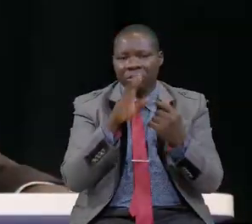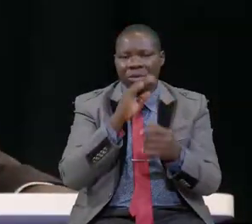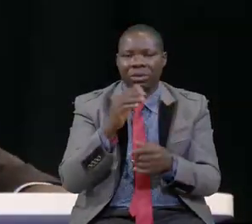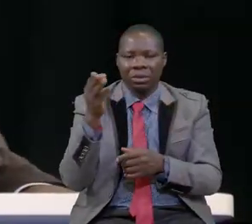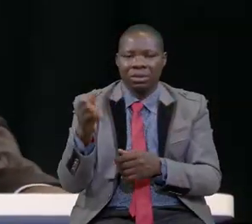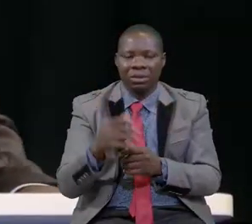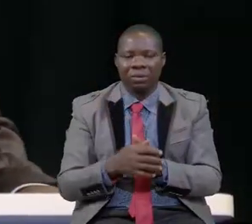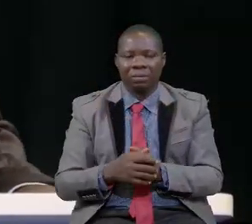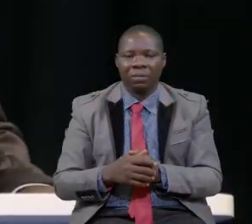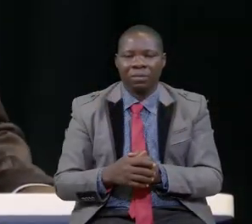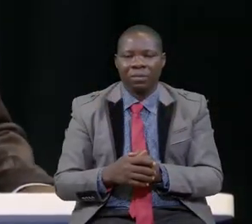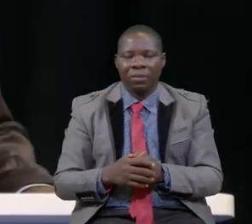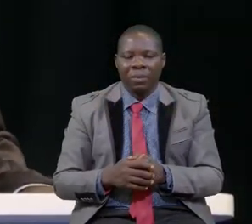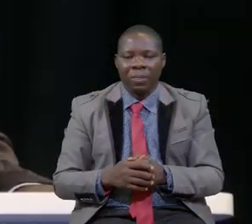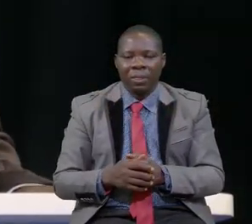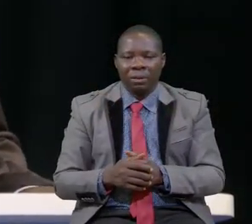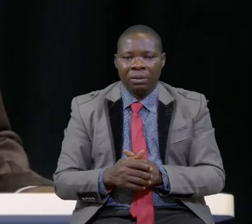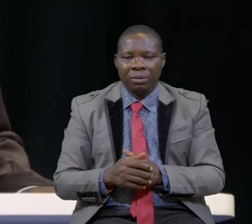Counselors are by you there